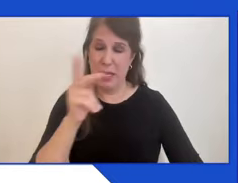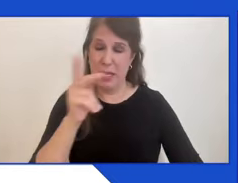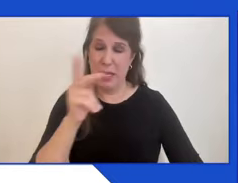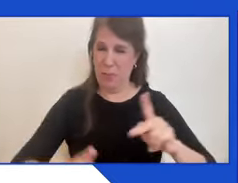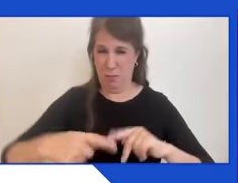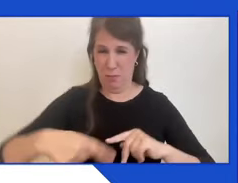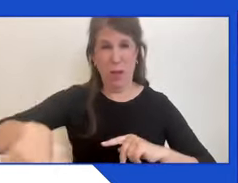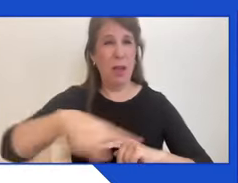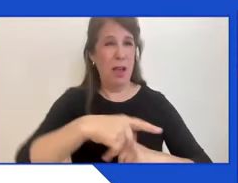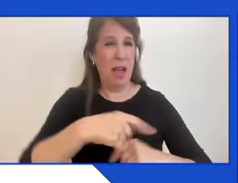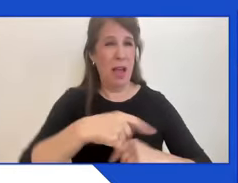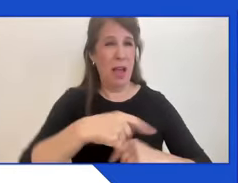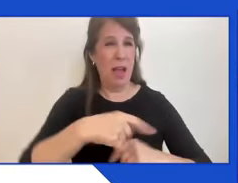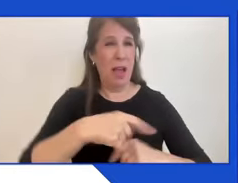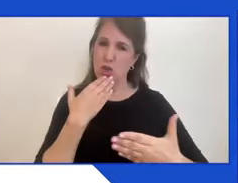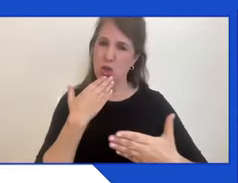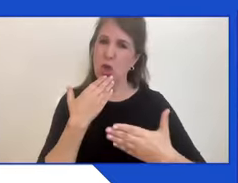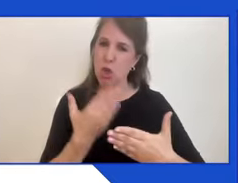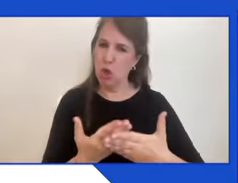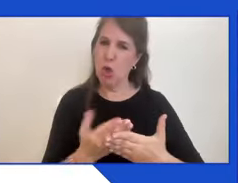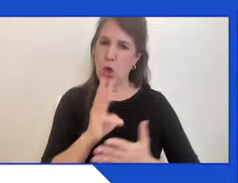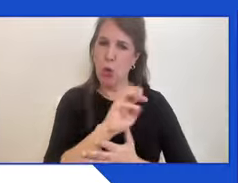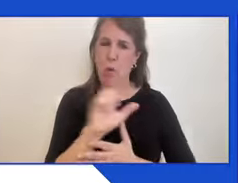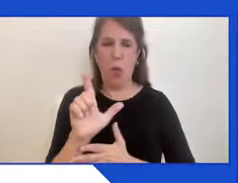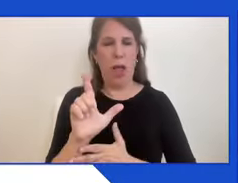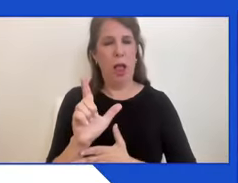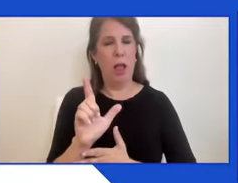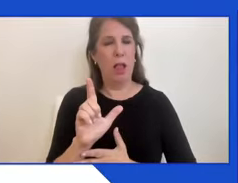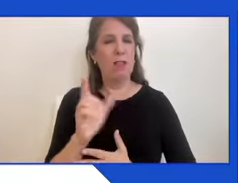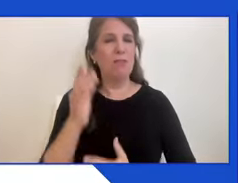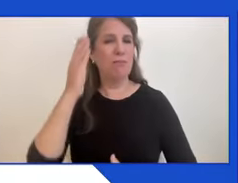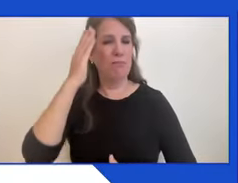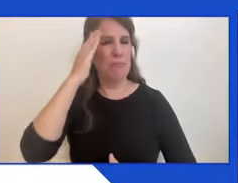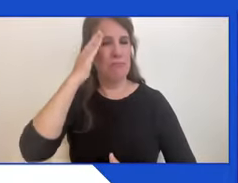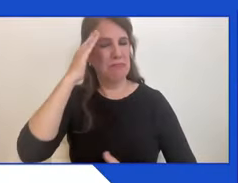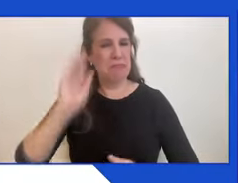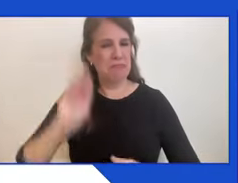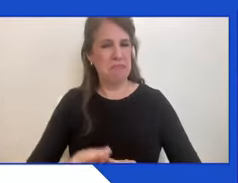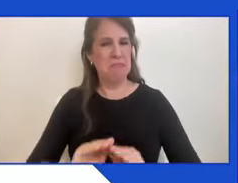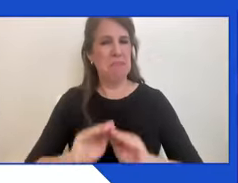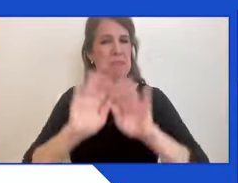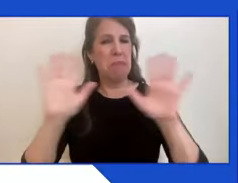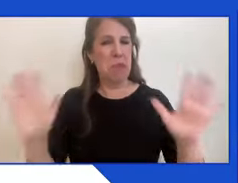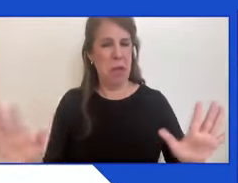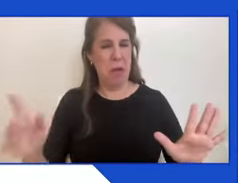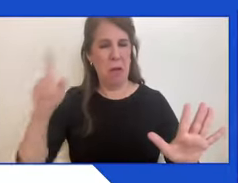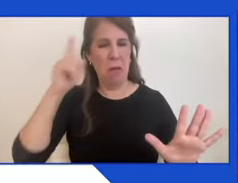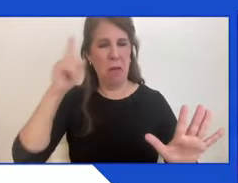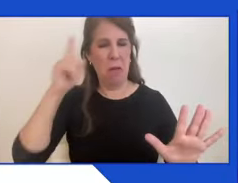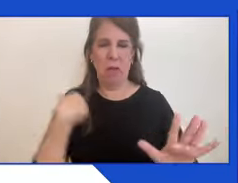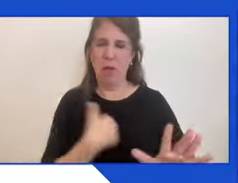clarity, we march against anti-Semitism.